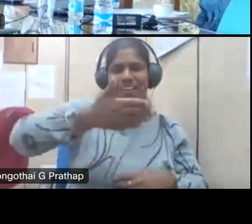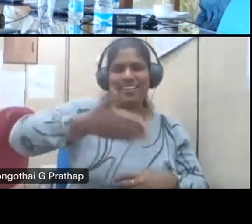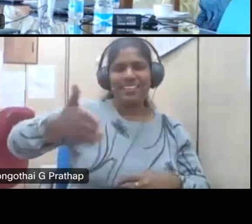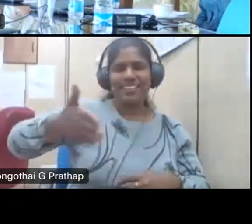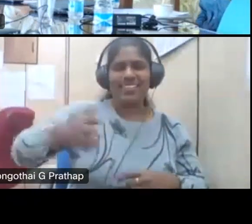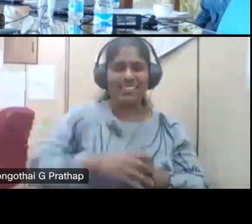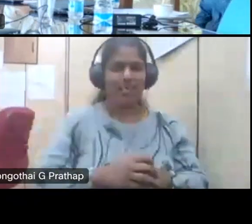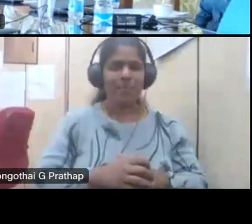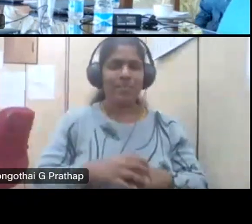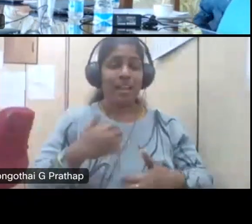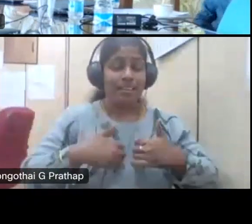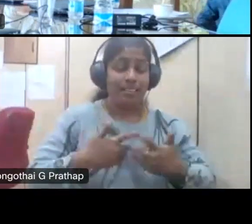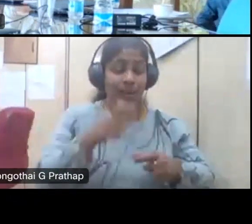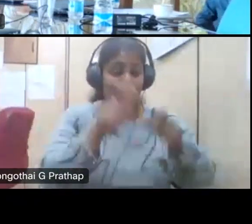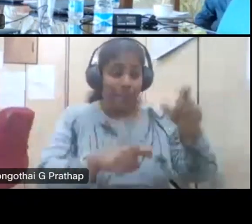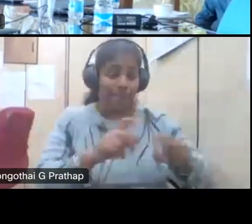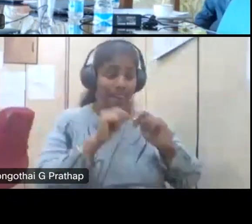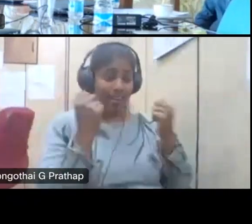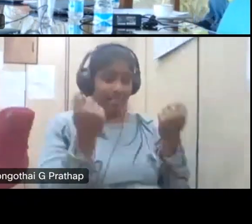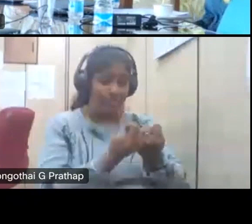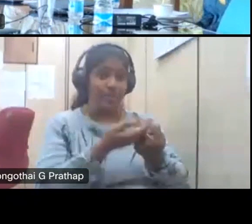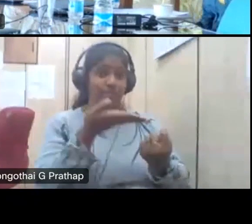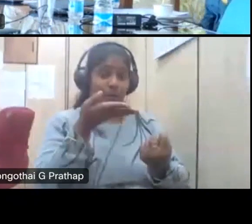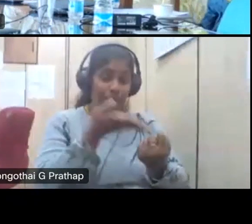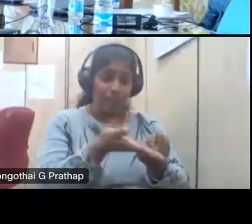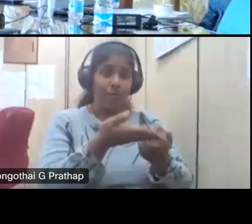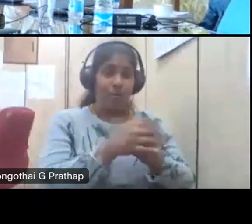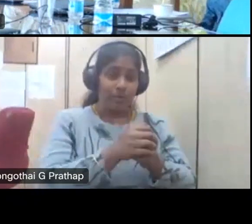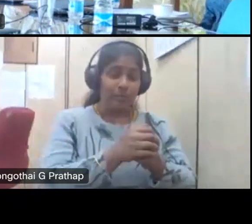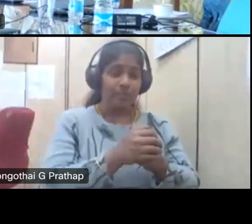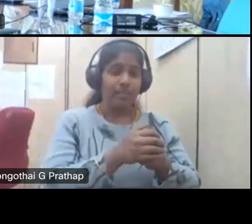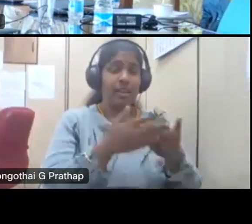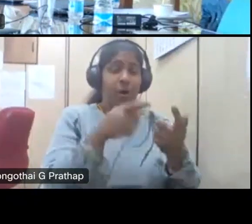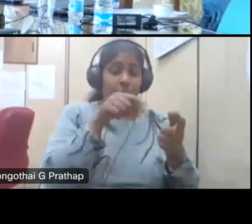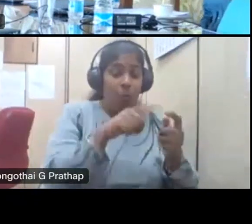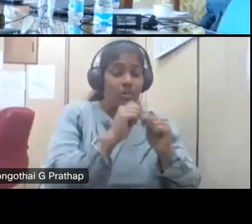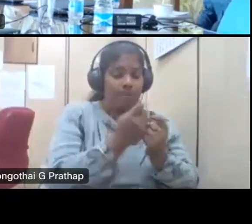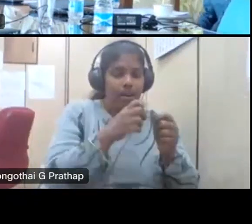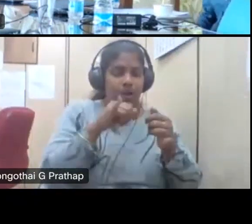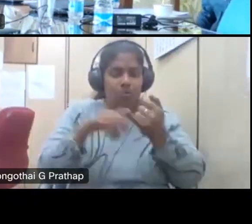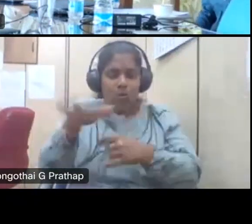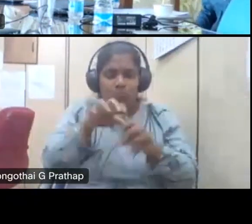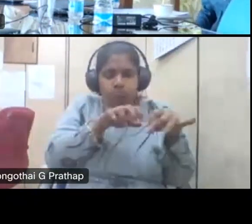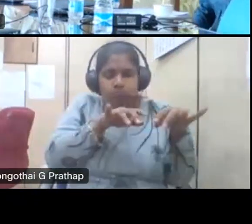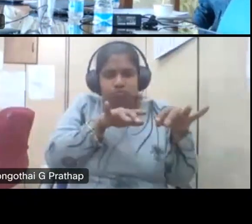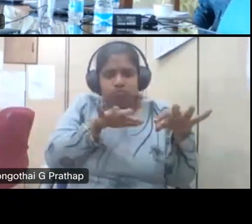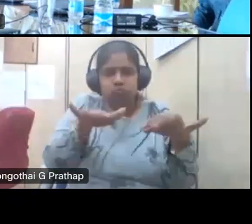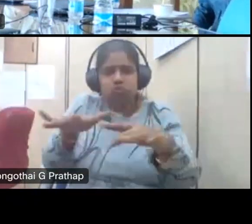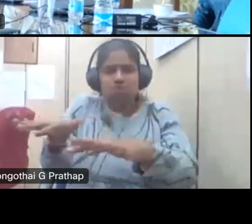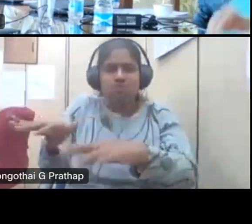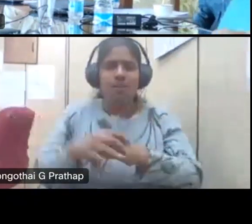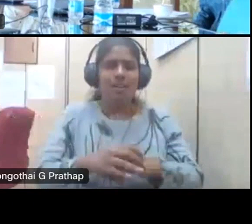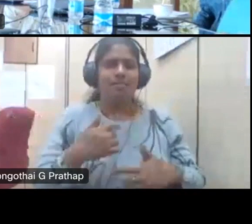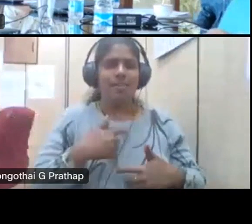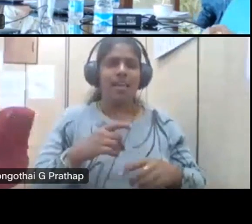passionate people, but also who have been able to make a huge societal impact. And we would love to basically continue working